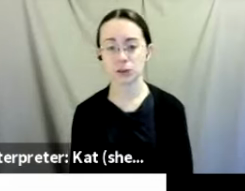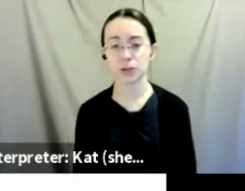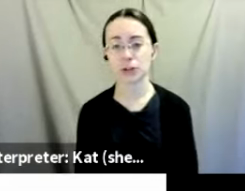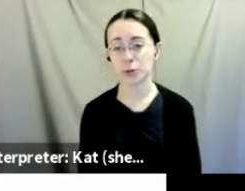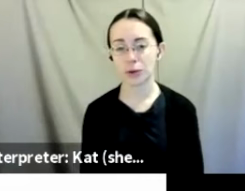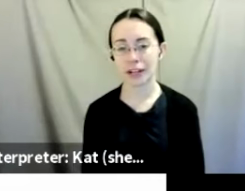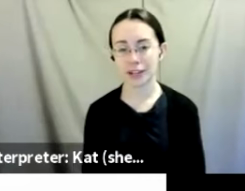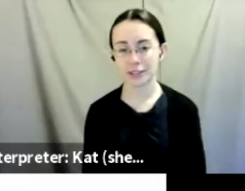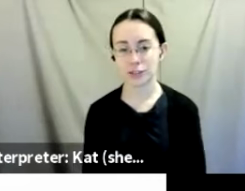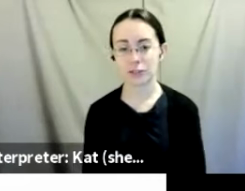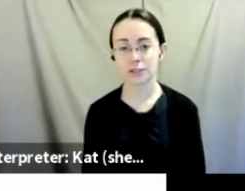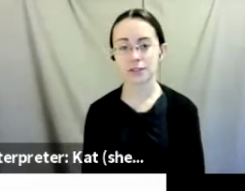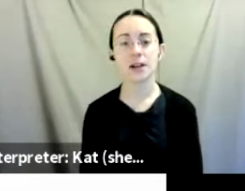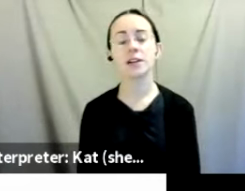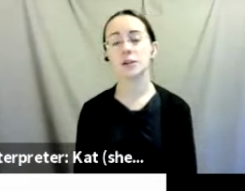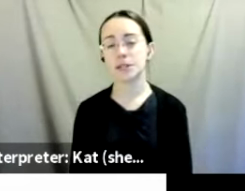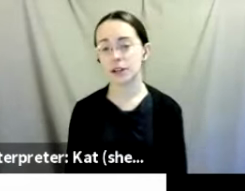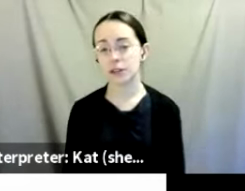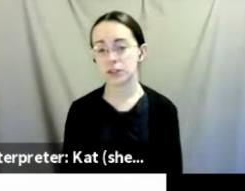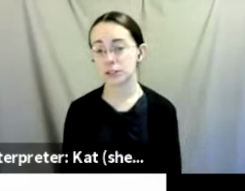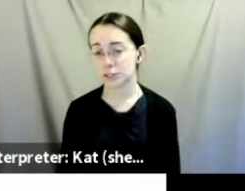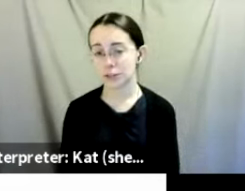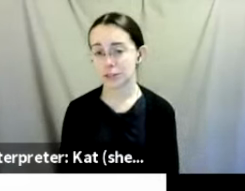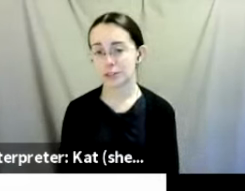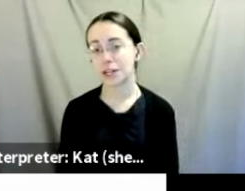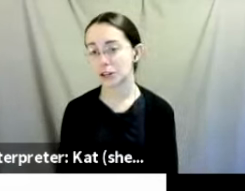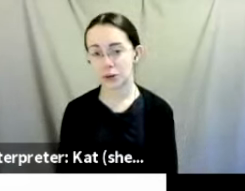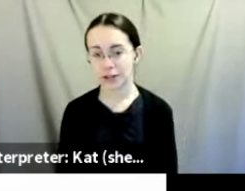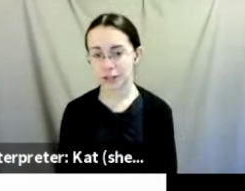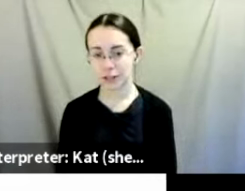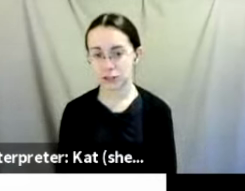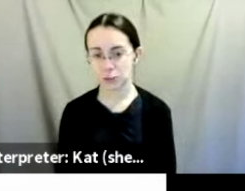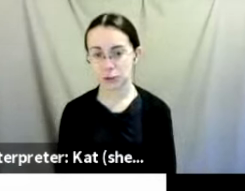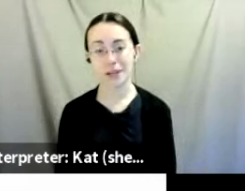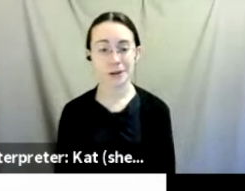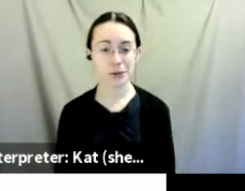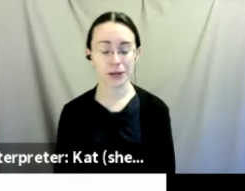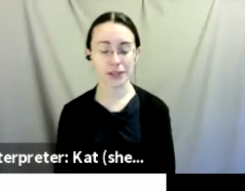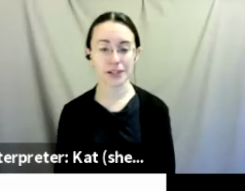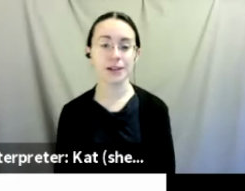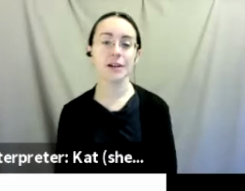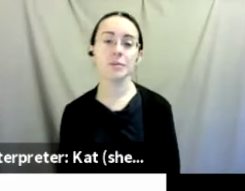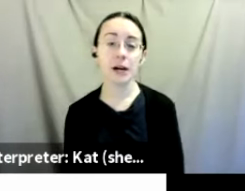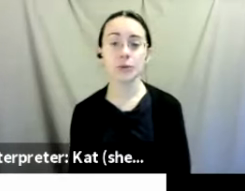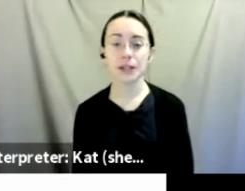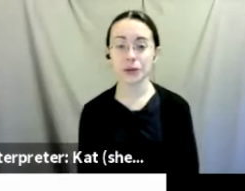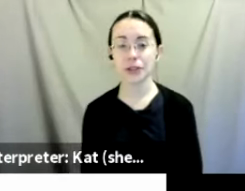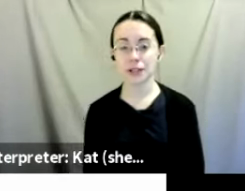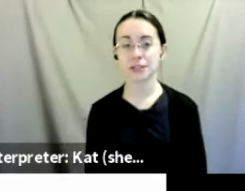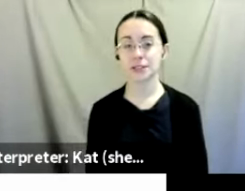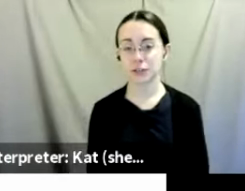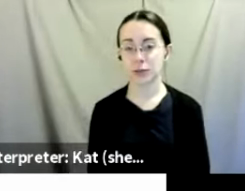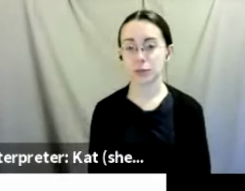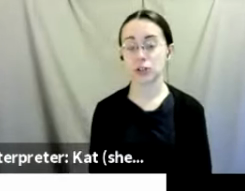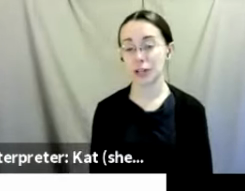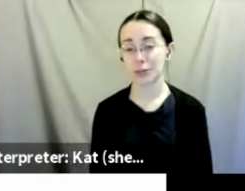an interpreter and appropriate access services, compared to other doctors' offices may not know how to get an interpreter, may not be willing. But we know